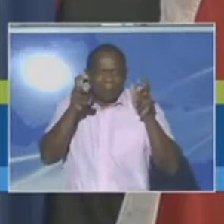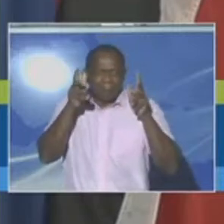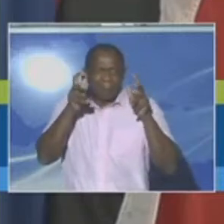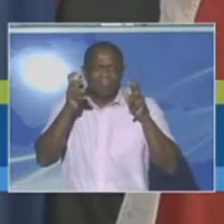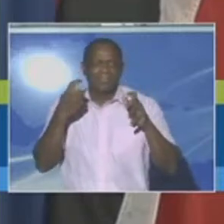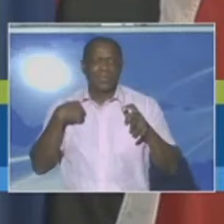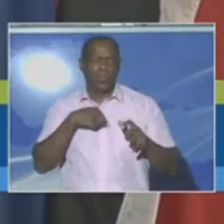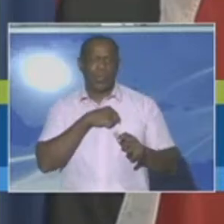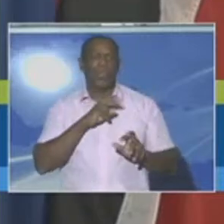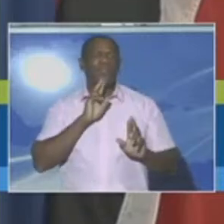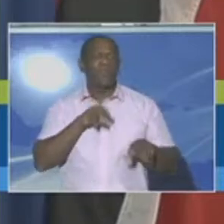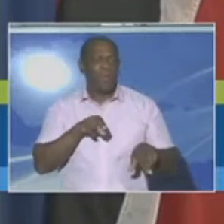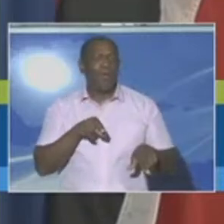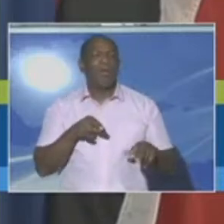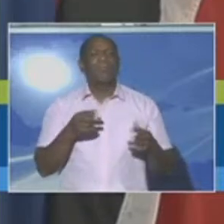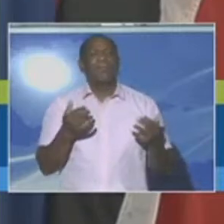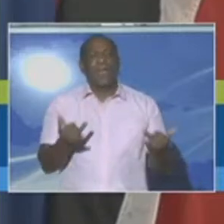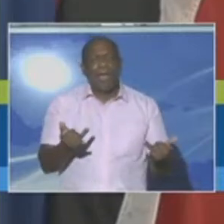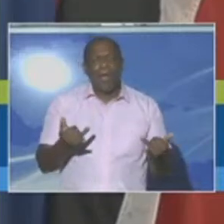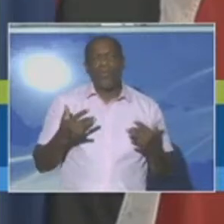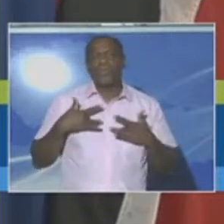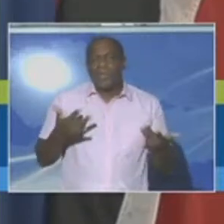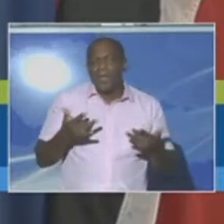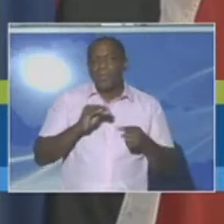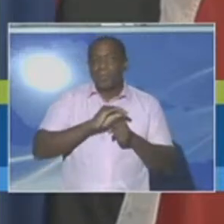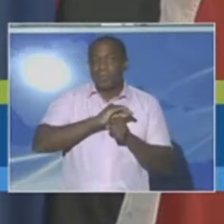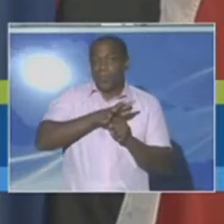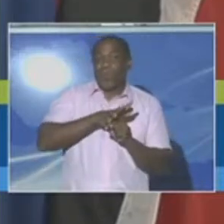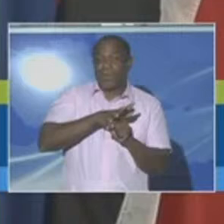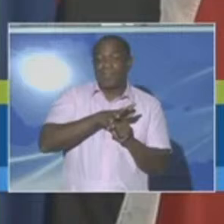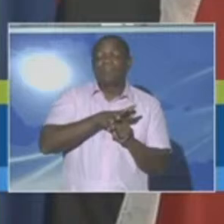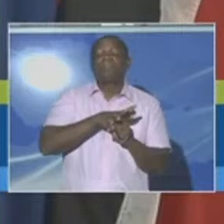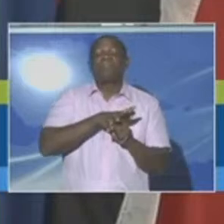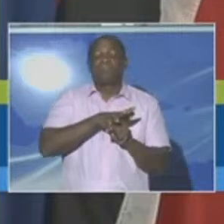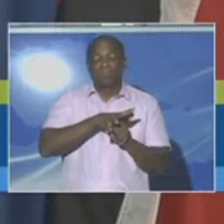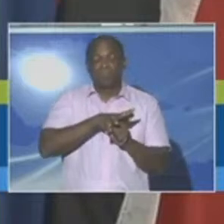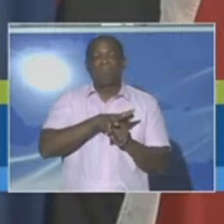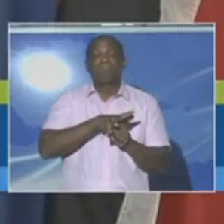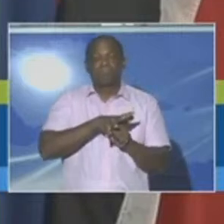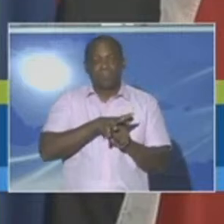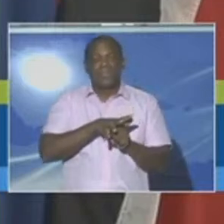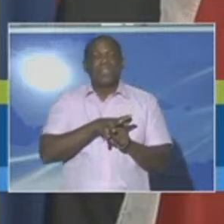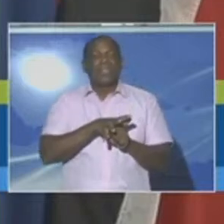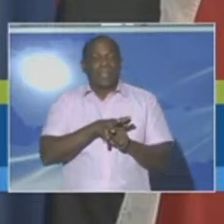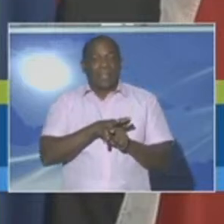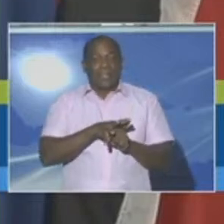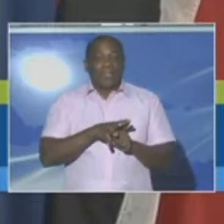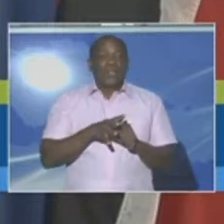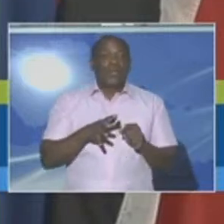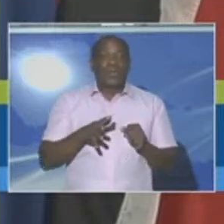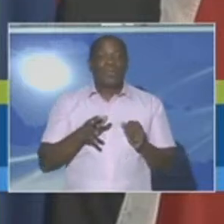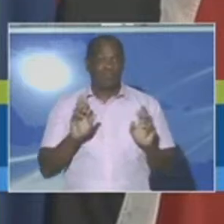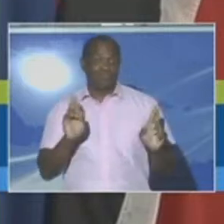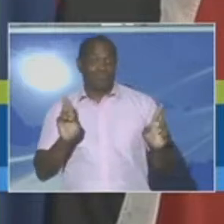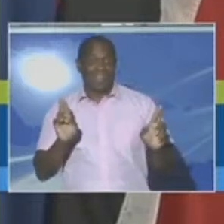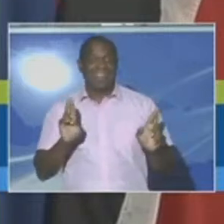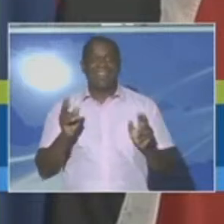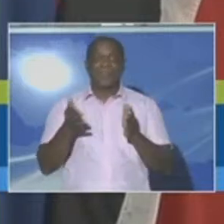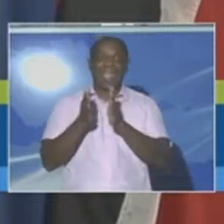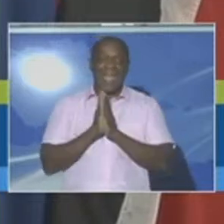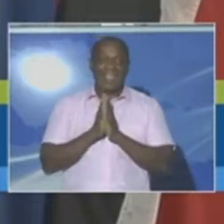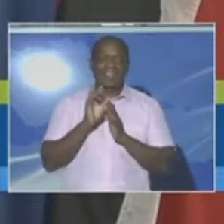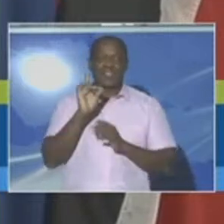we are with respect to our response to COVID. So without any further ado, I'd like to ask